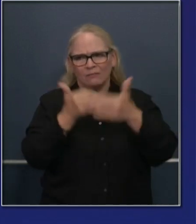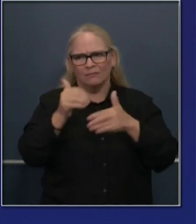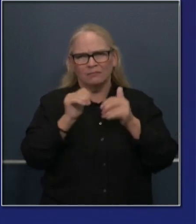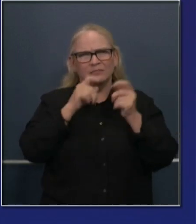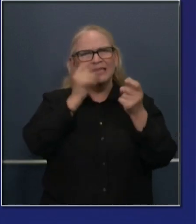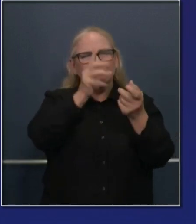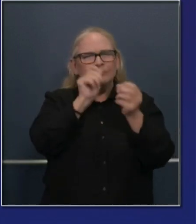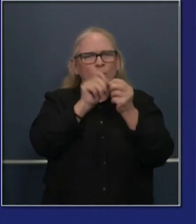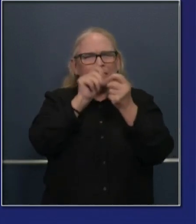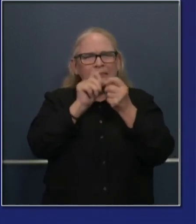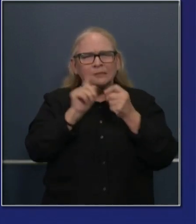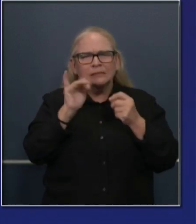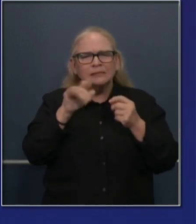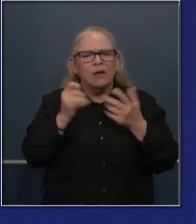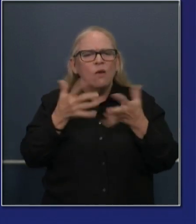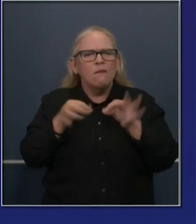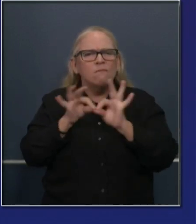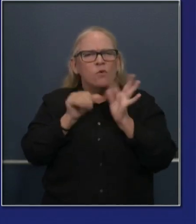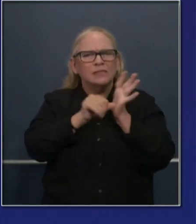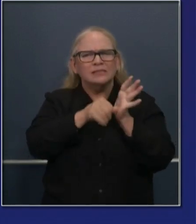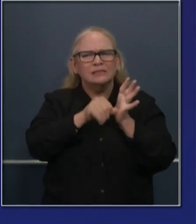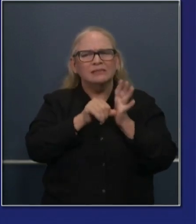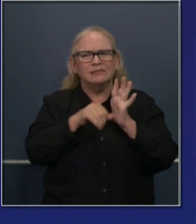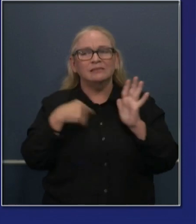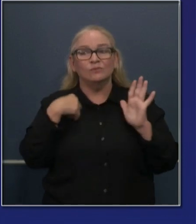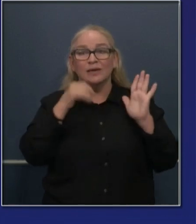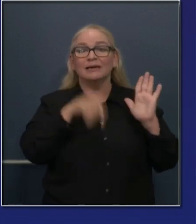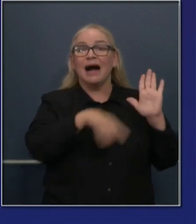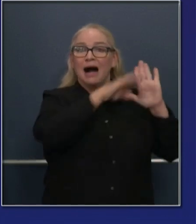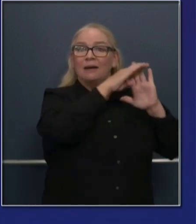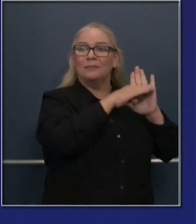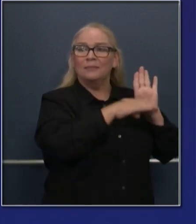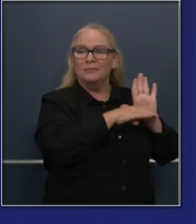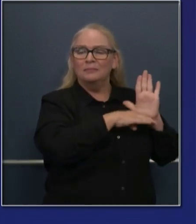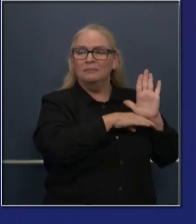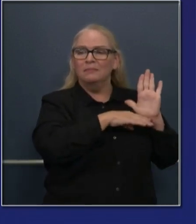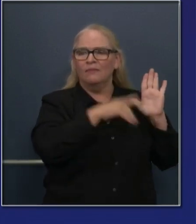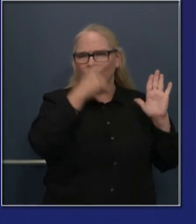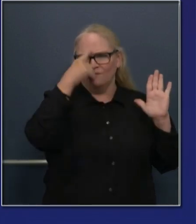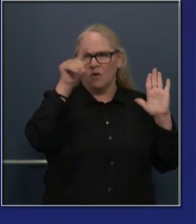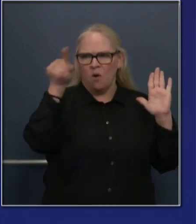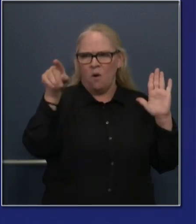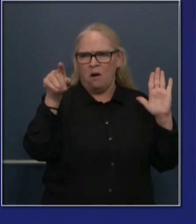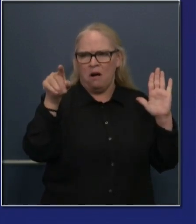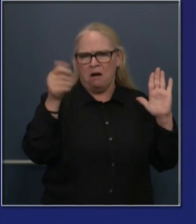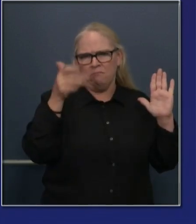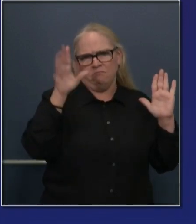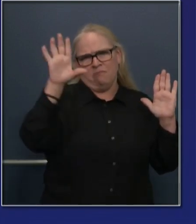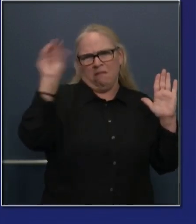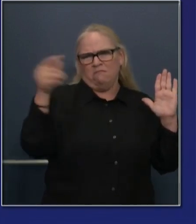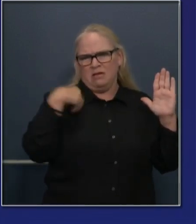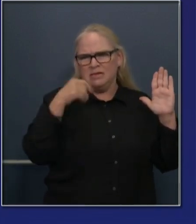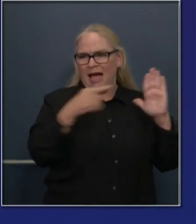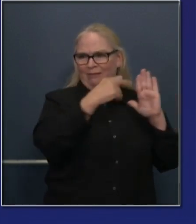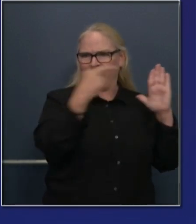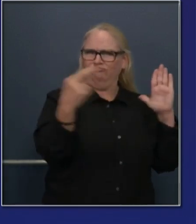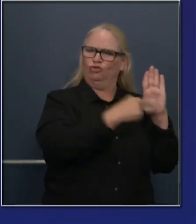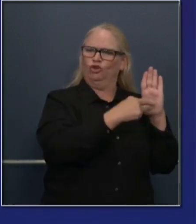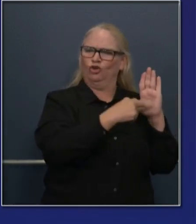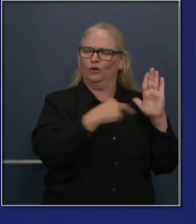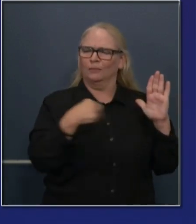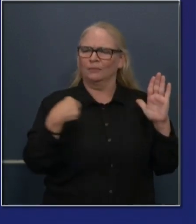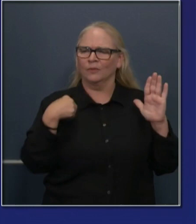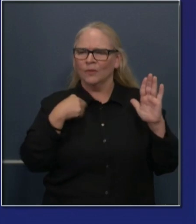we put out. It's one thing to put out guidance. As an employer, I know this intimately. The state may send us a lot of information, but we're dealing with